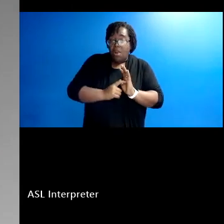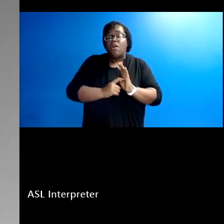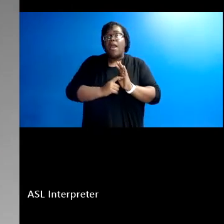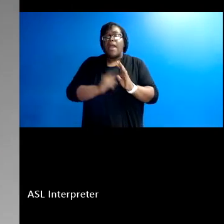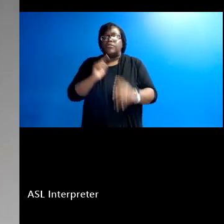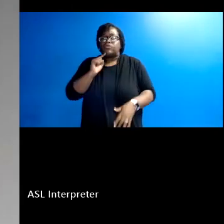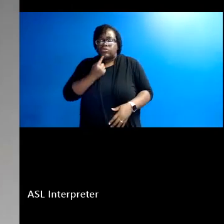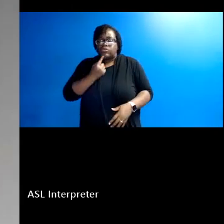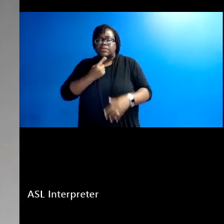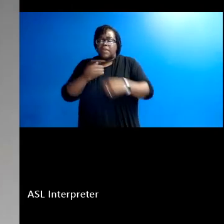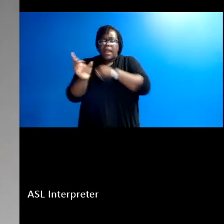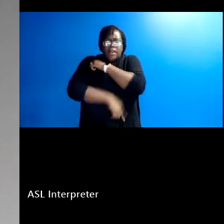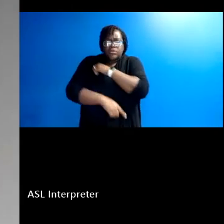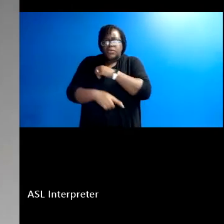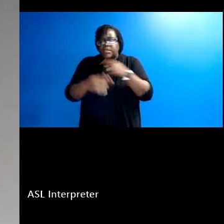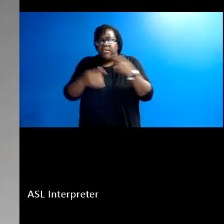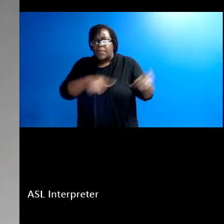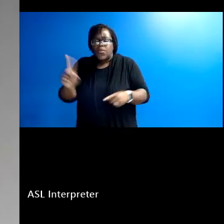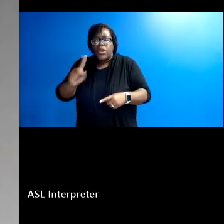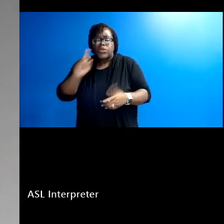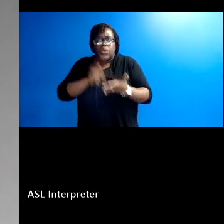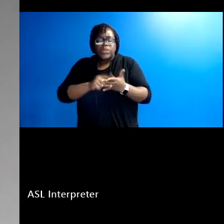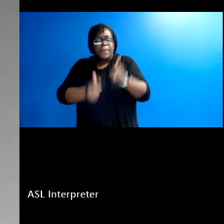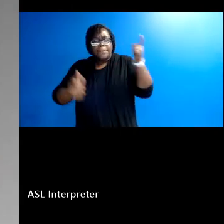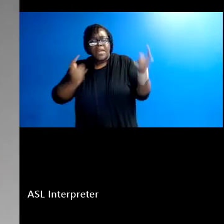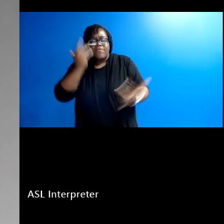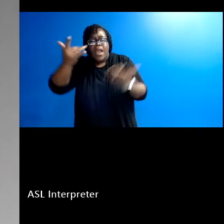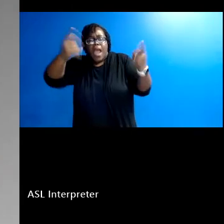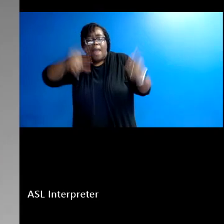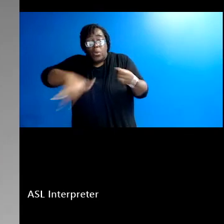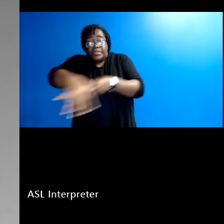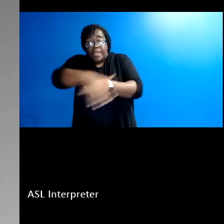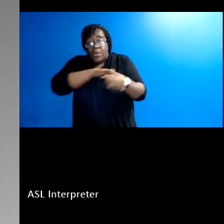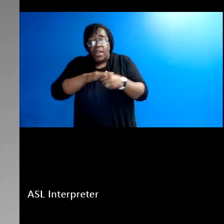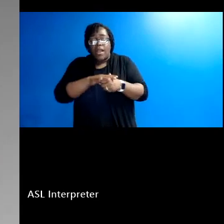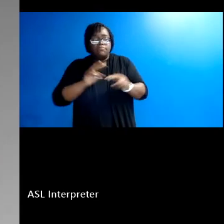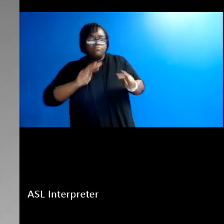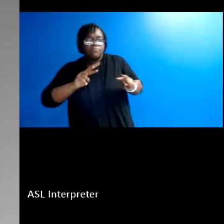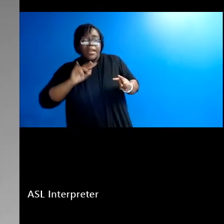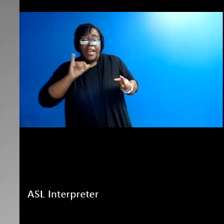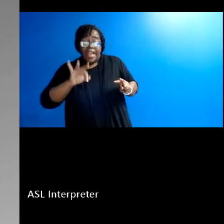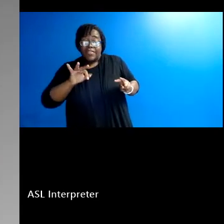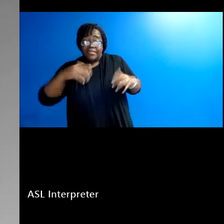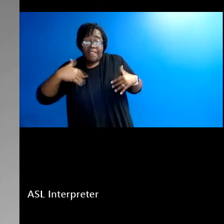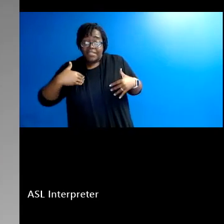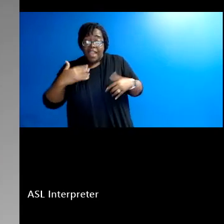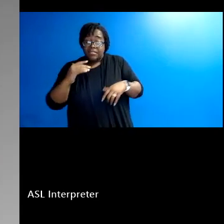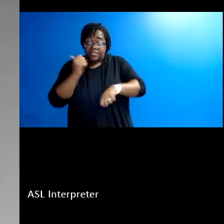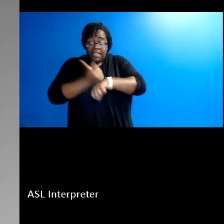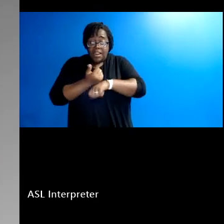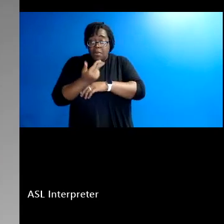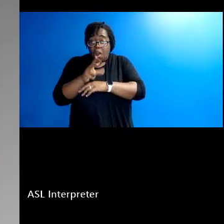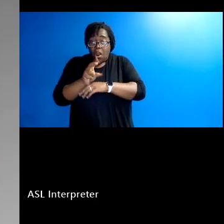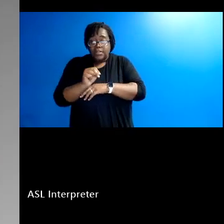a large fire occur? In those areas, that's where we are looking at, if it hadn't been hardened yet, to do our targeted undergrounding to